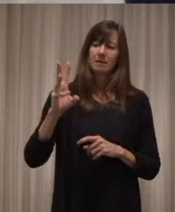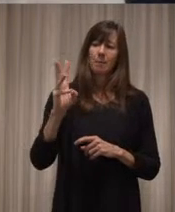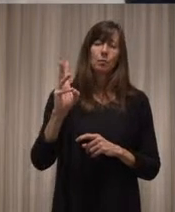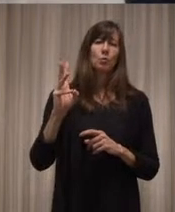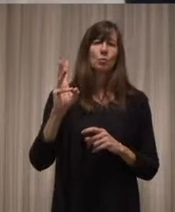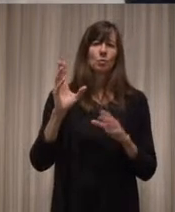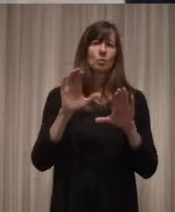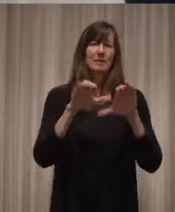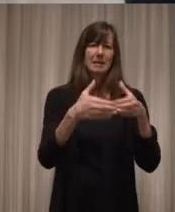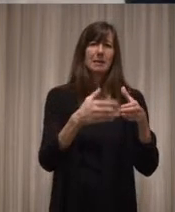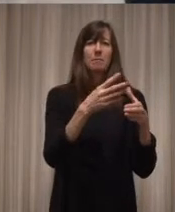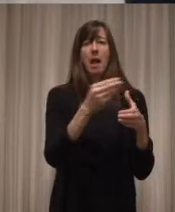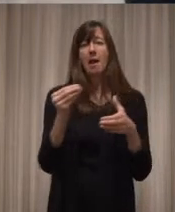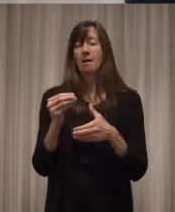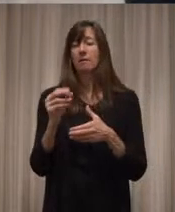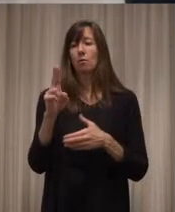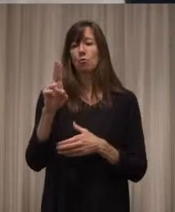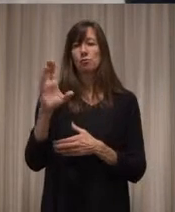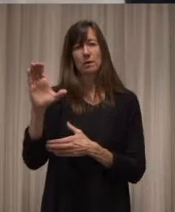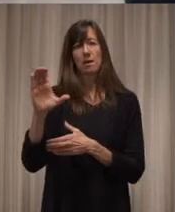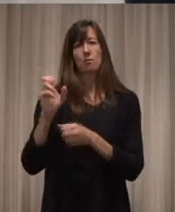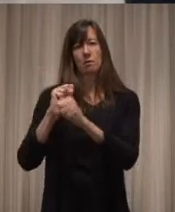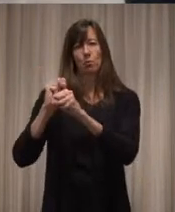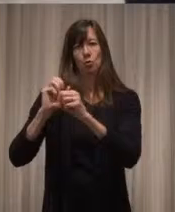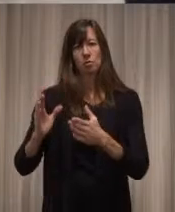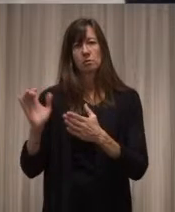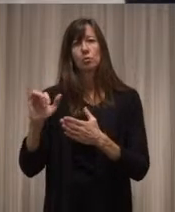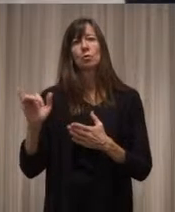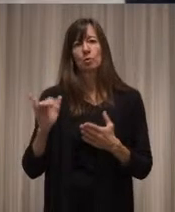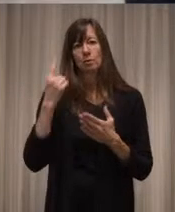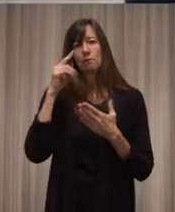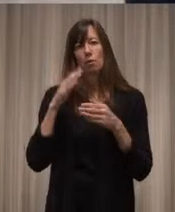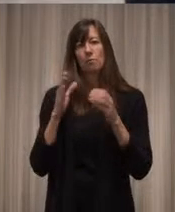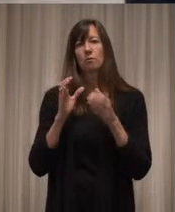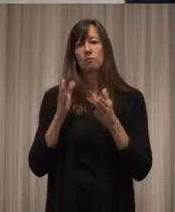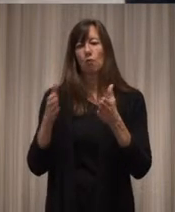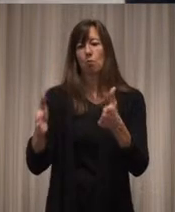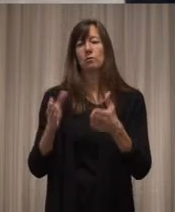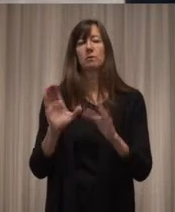work on this. On